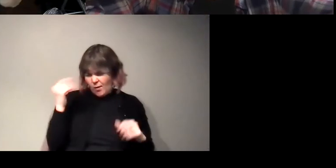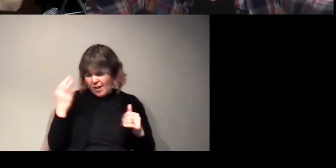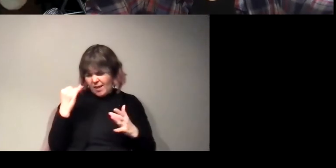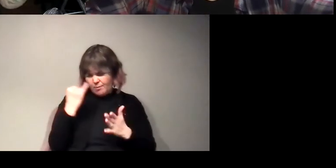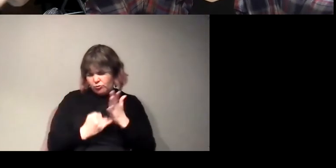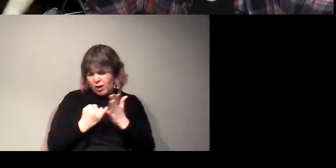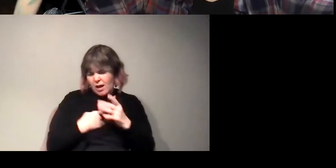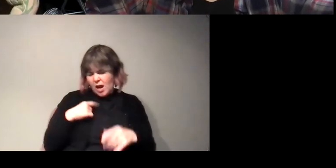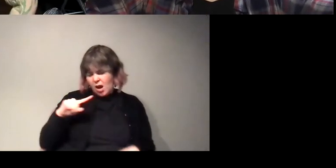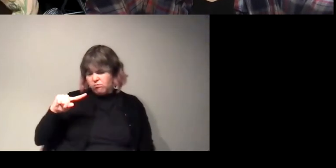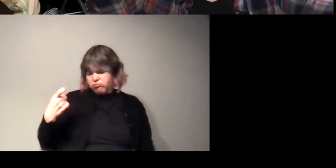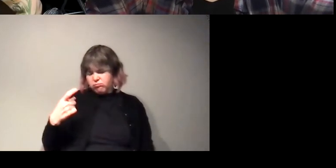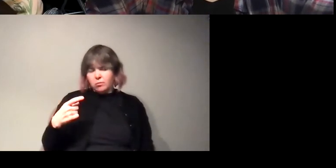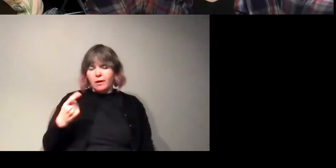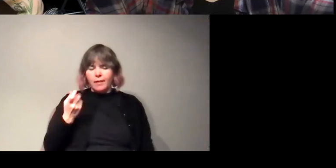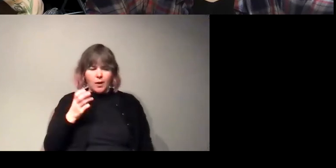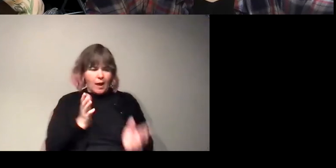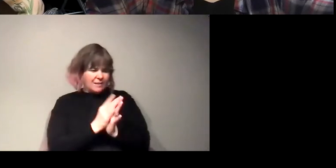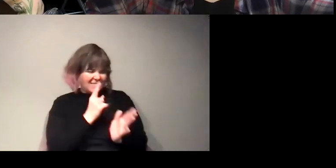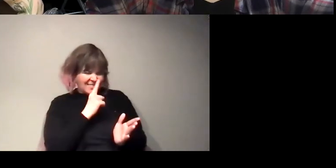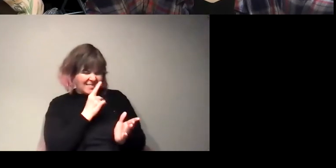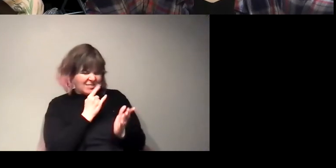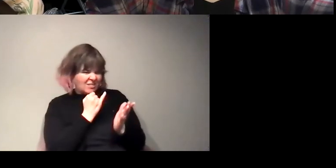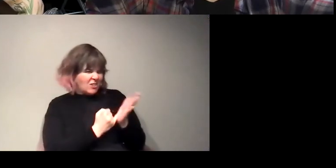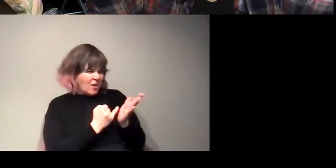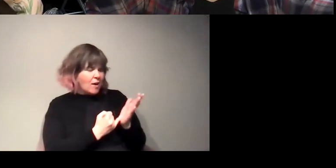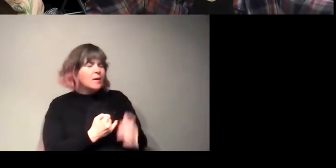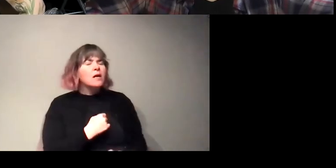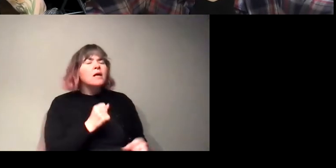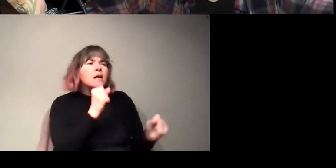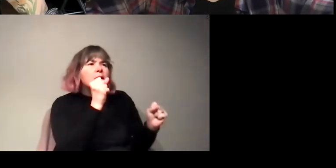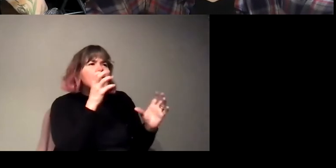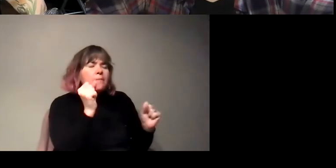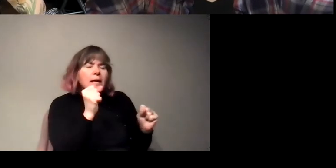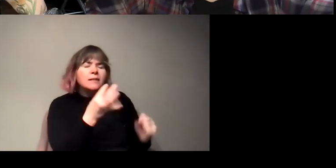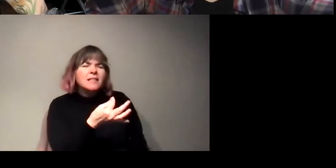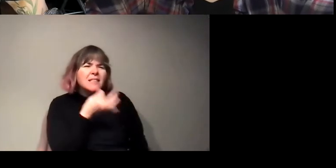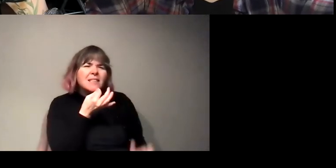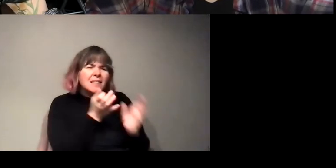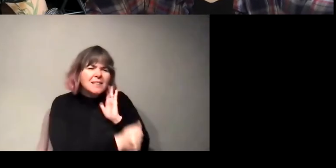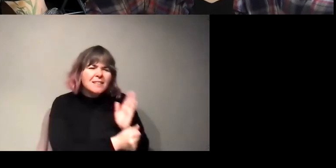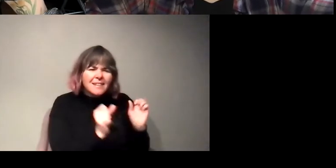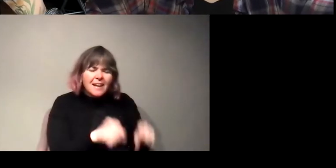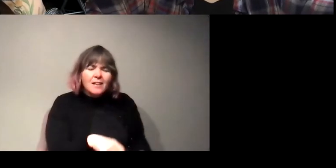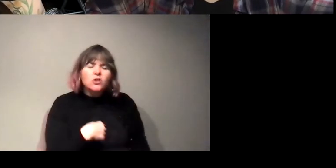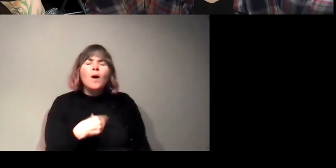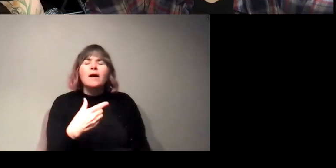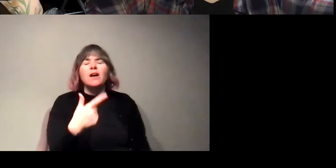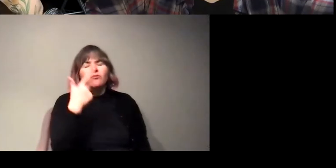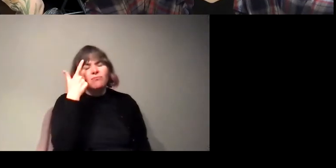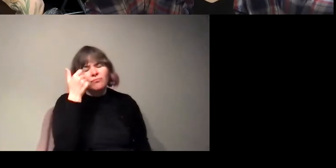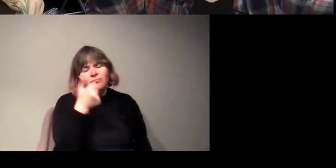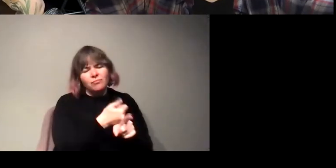I can't do anything. And then you ask them to draw a diagram and they're amazing and incredibly talented. So I invite you, for your starting